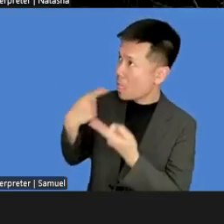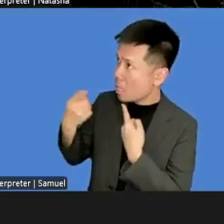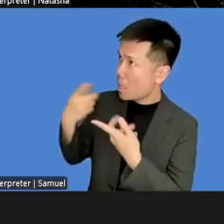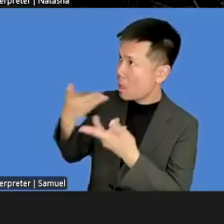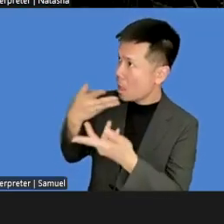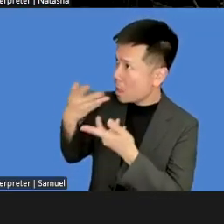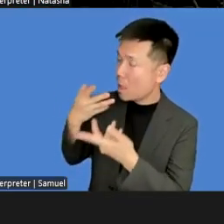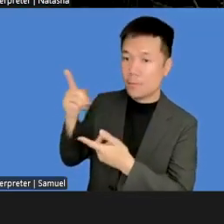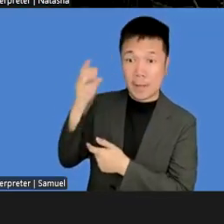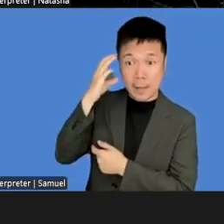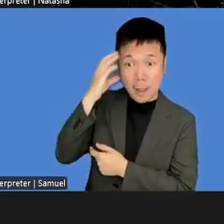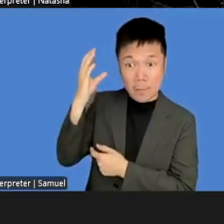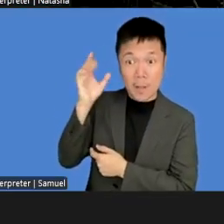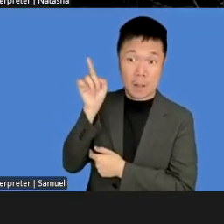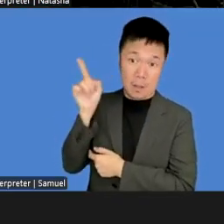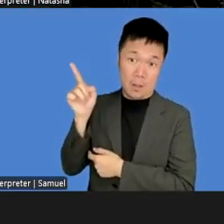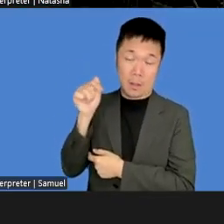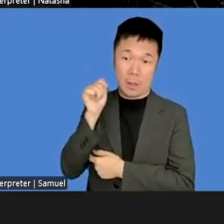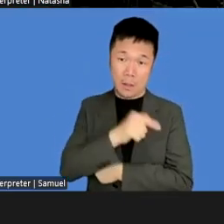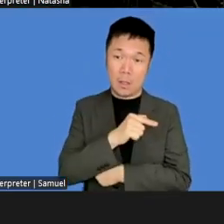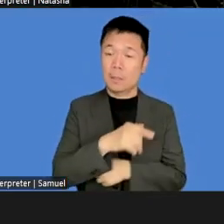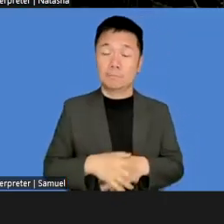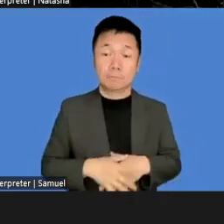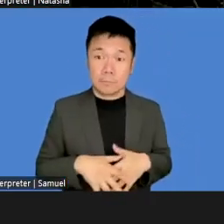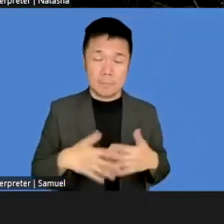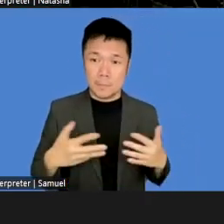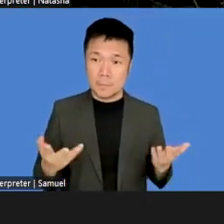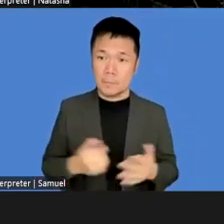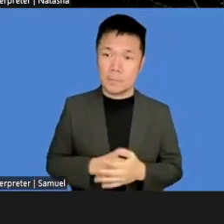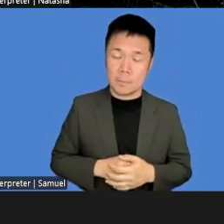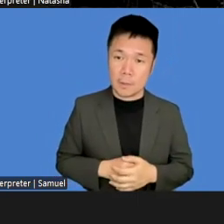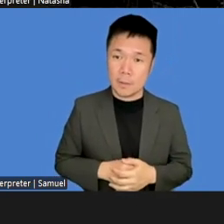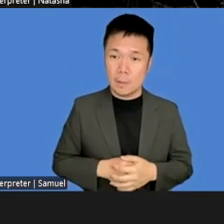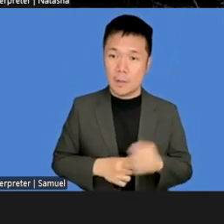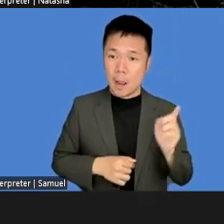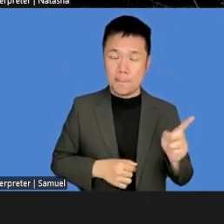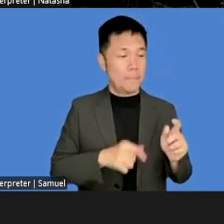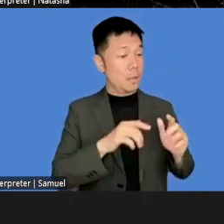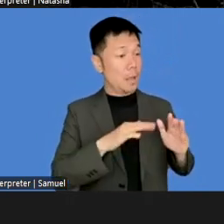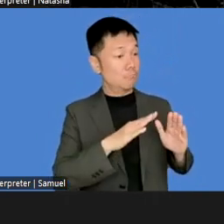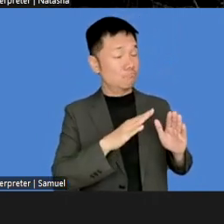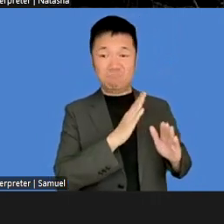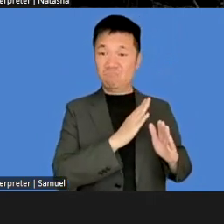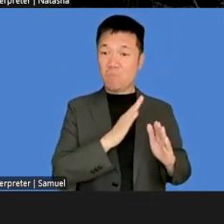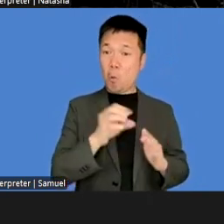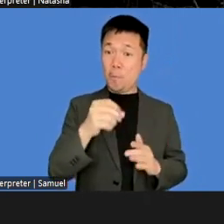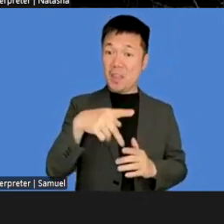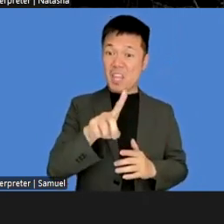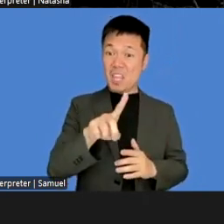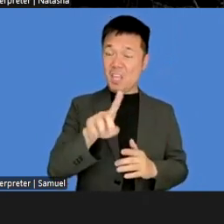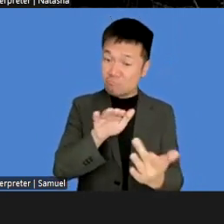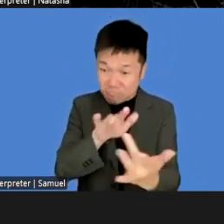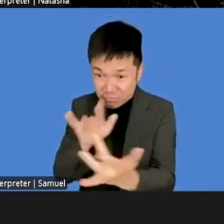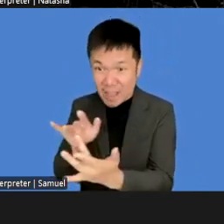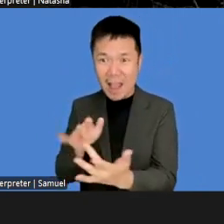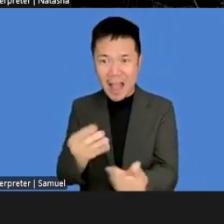Again, the issue of participation, they did not call on organizations for persons with disabilities so that they would be able to adequately understand